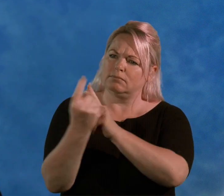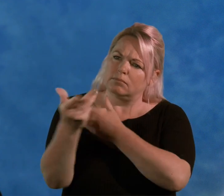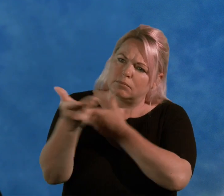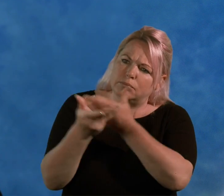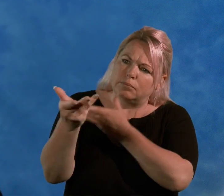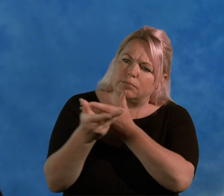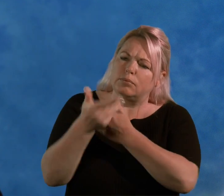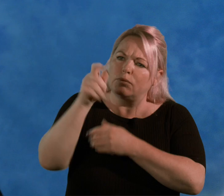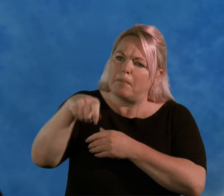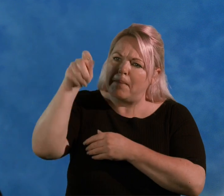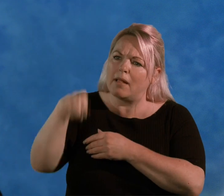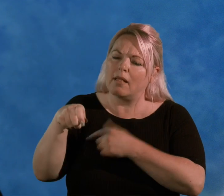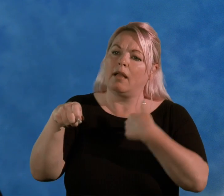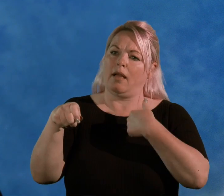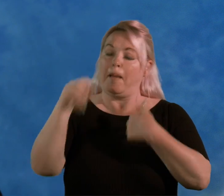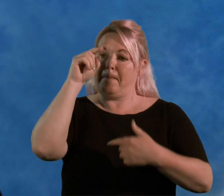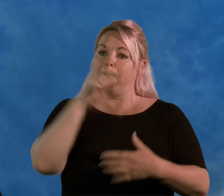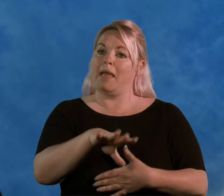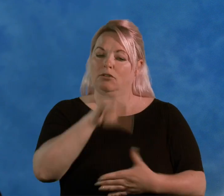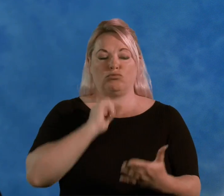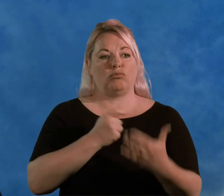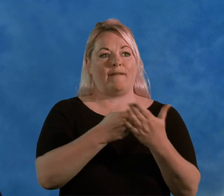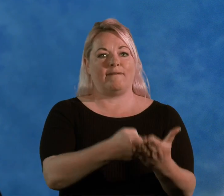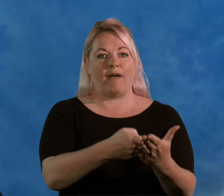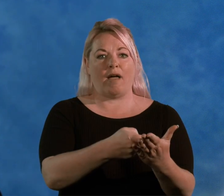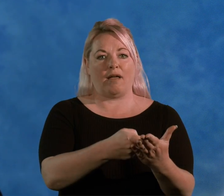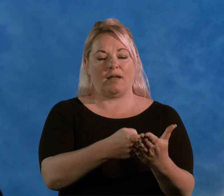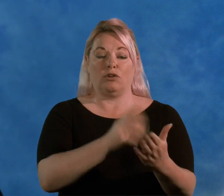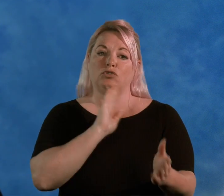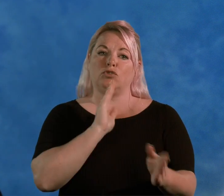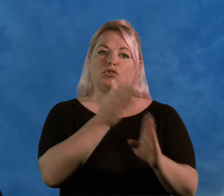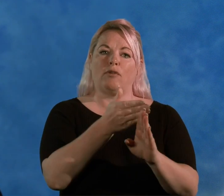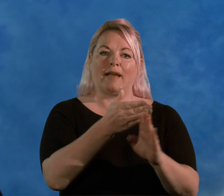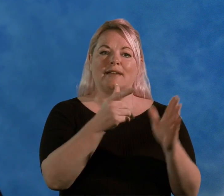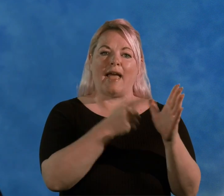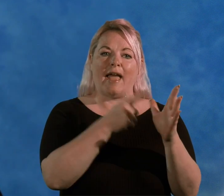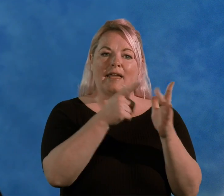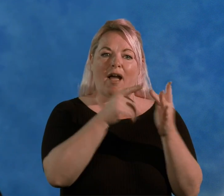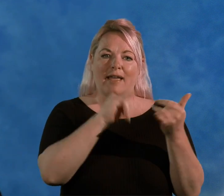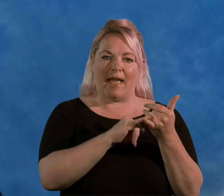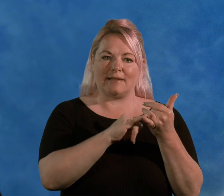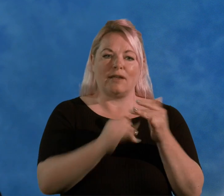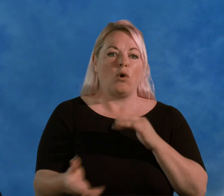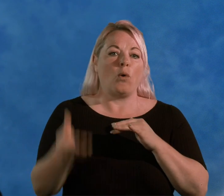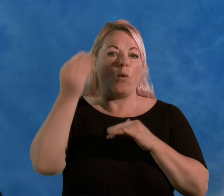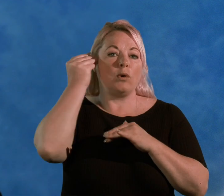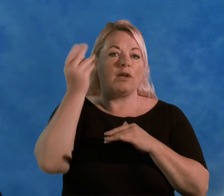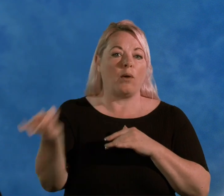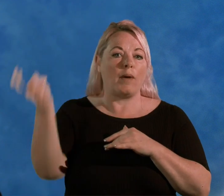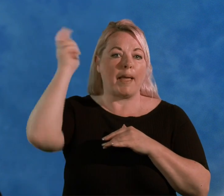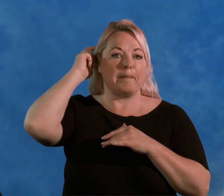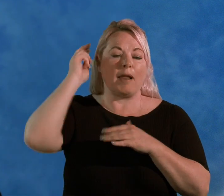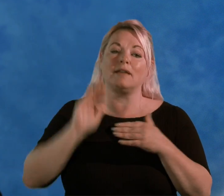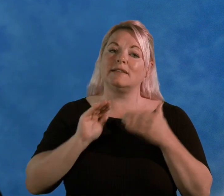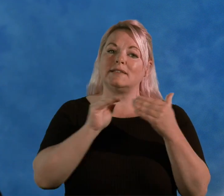many people, I referred myself directly to the AIS, the Audio